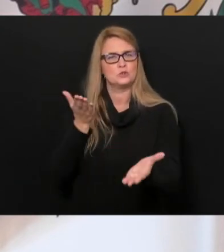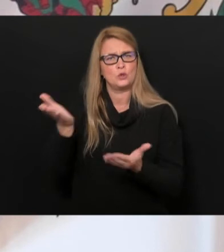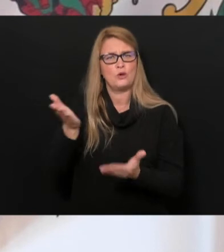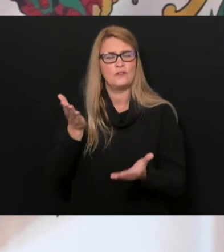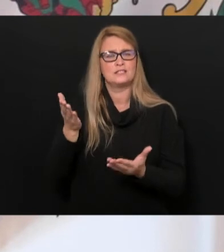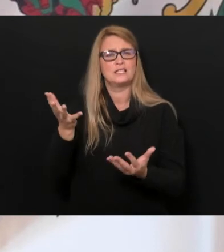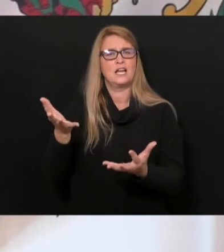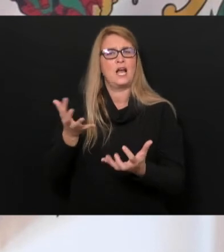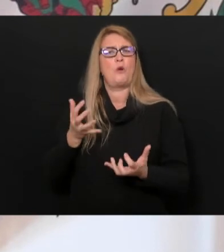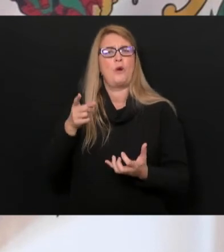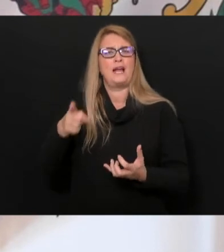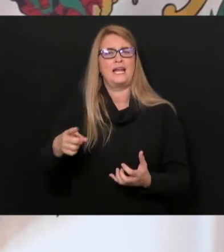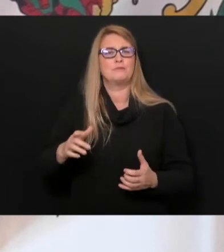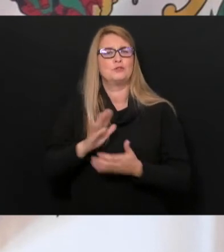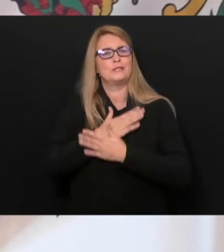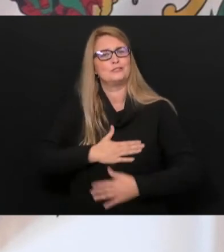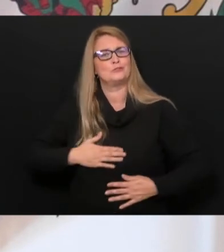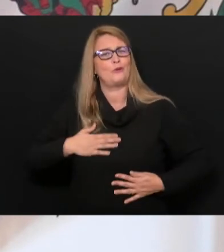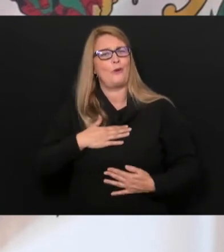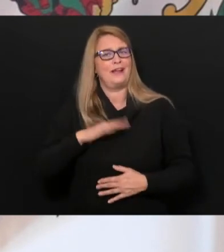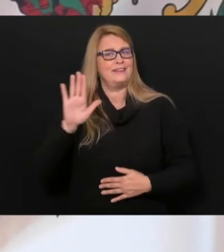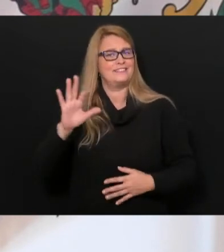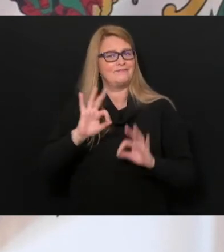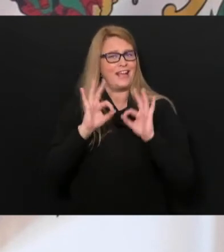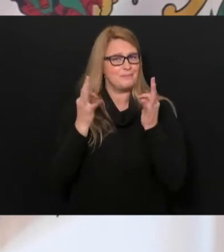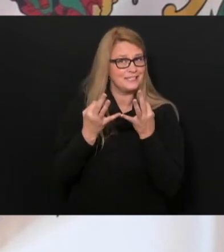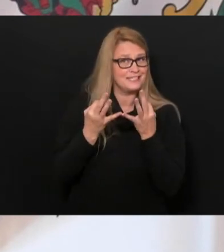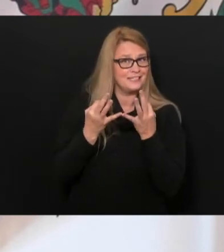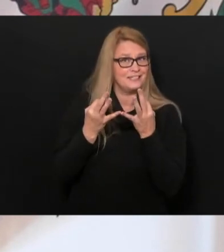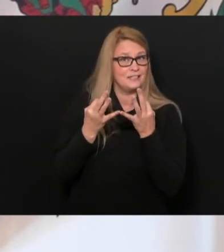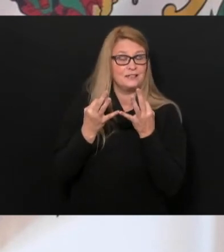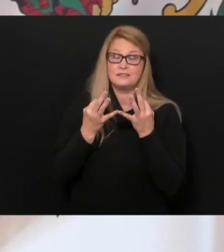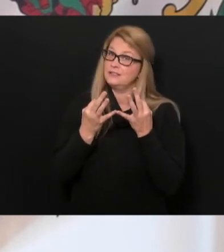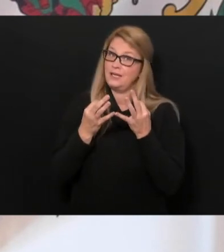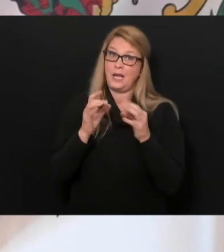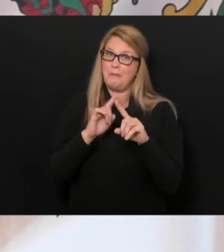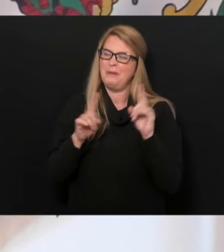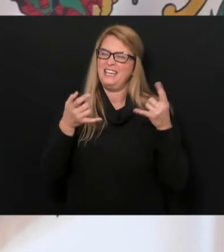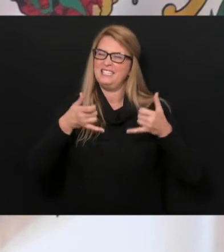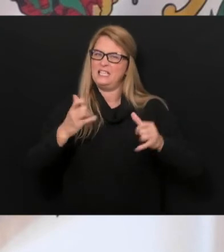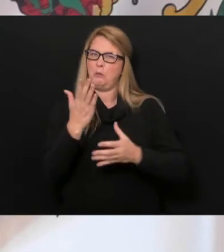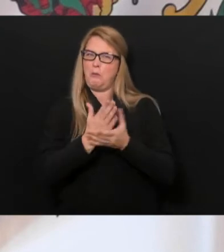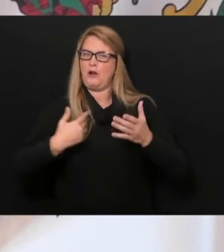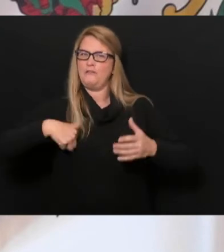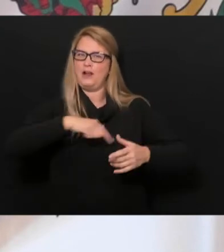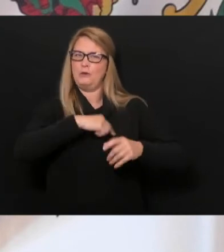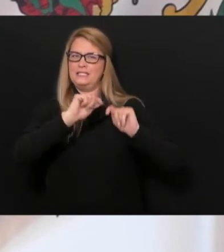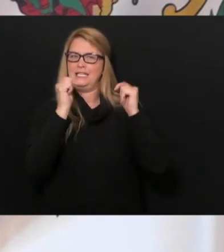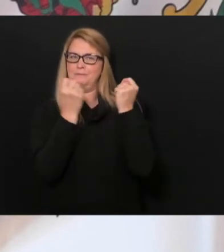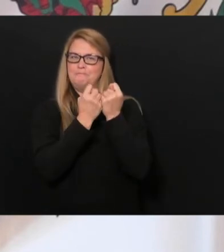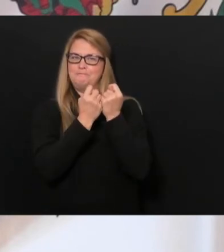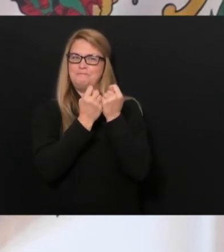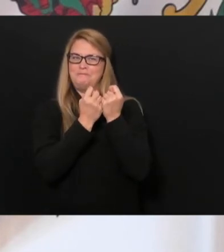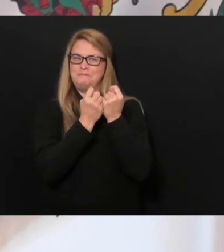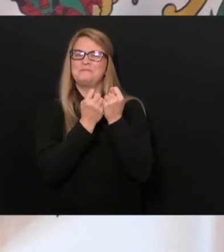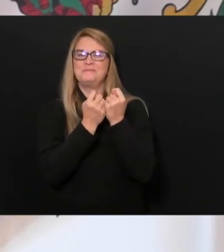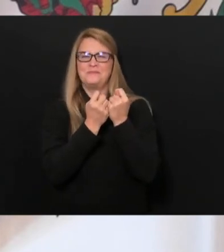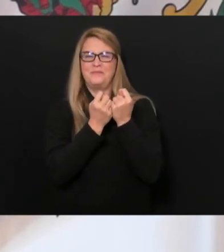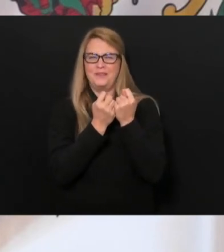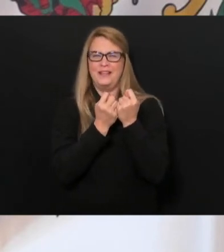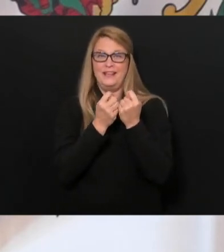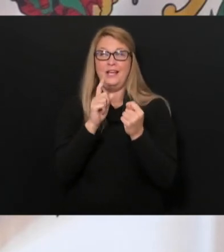him to enjoy his family and all the goodness, but at the same time, he isn't going anywhere. That's the great part about it. He's going